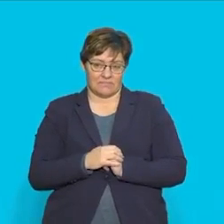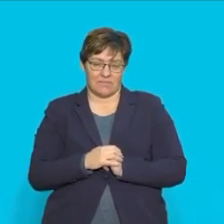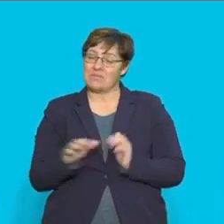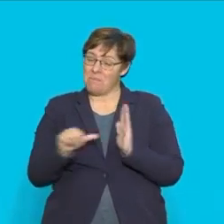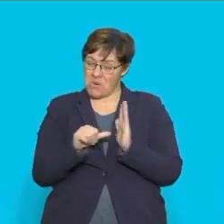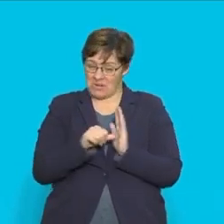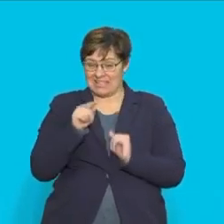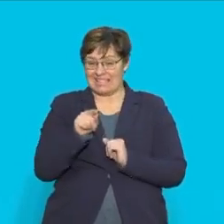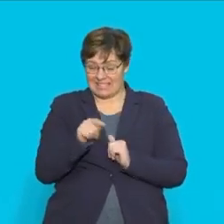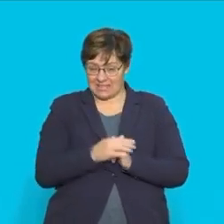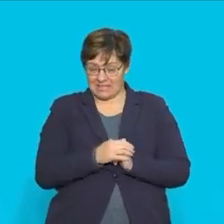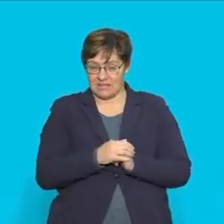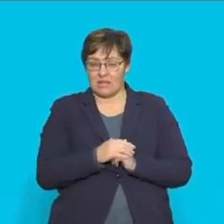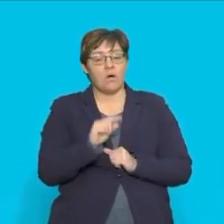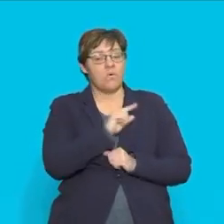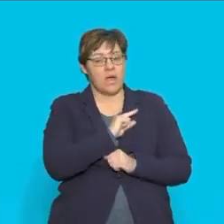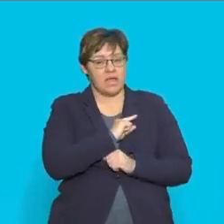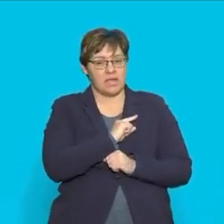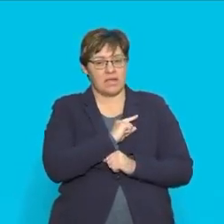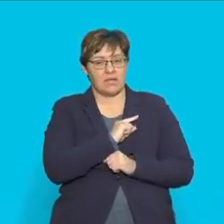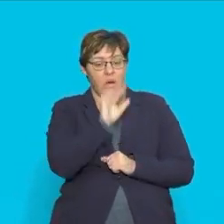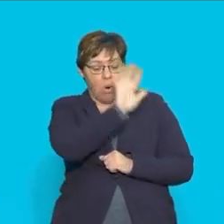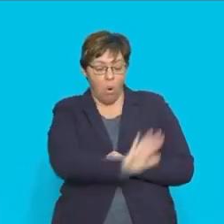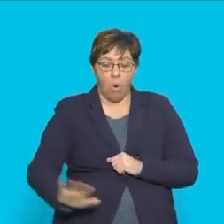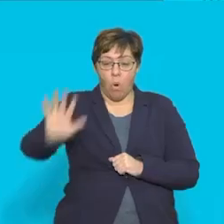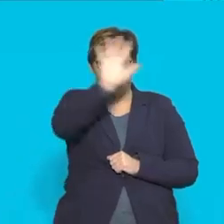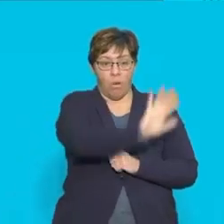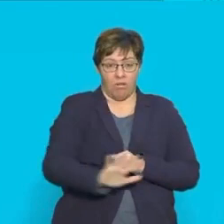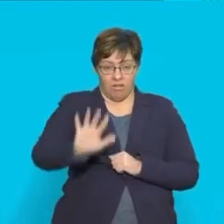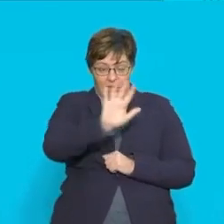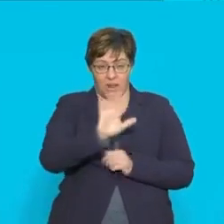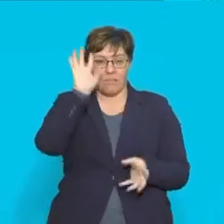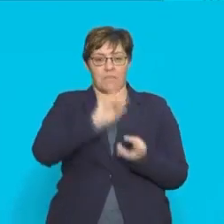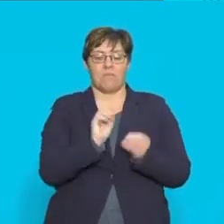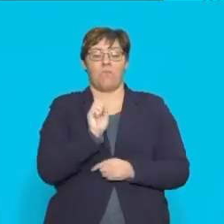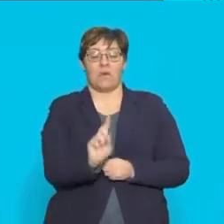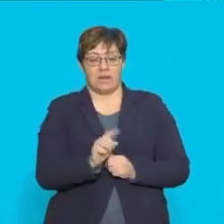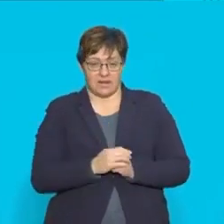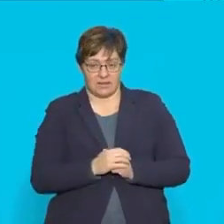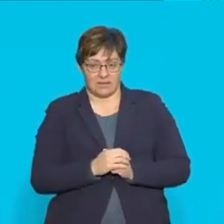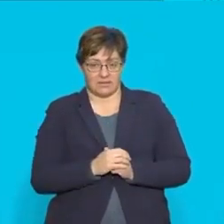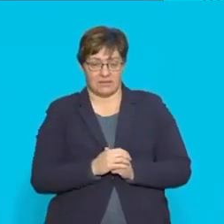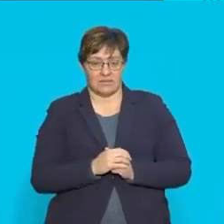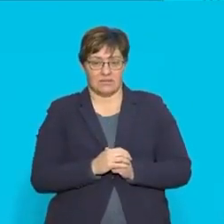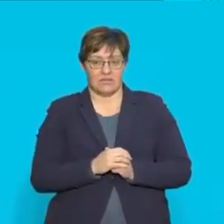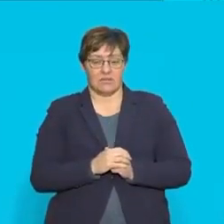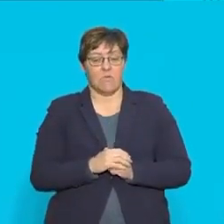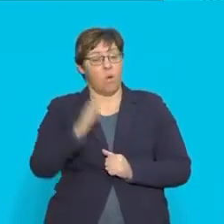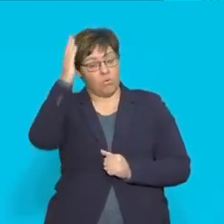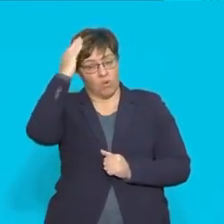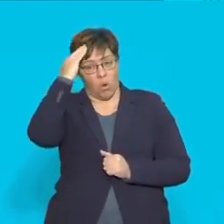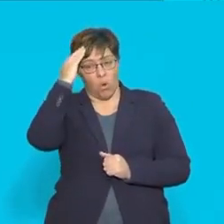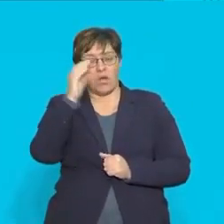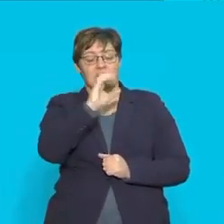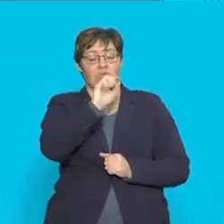That was the key part, because we know that this whole thing will add up to 1. That was the key part. And